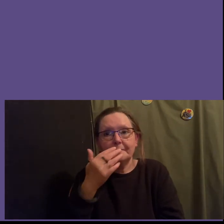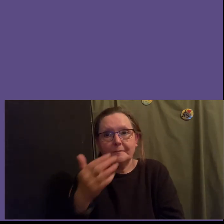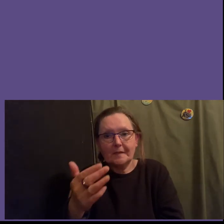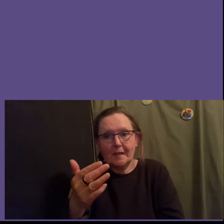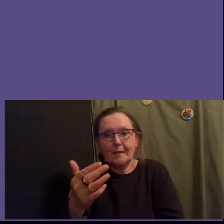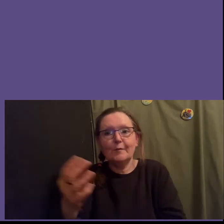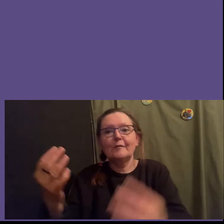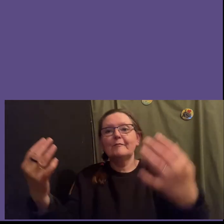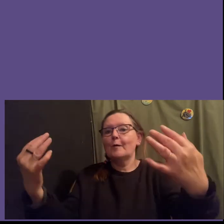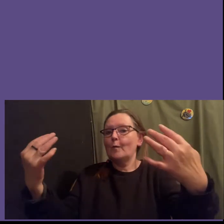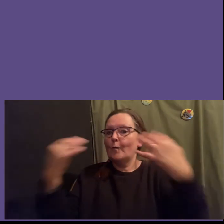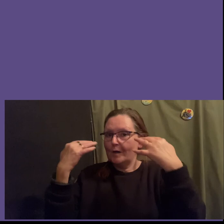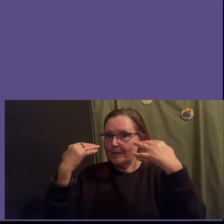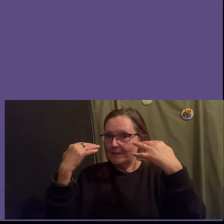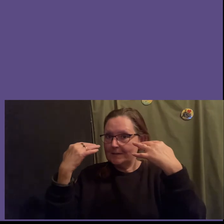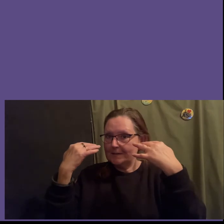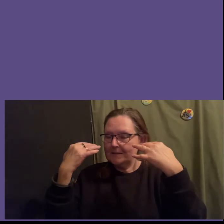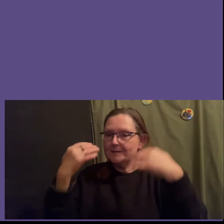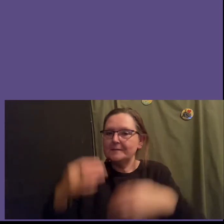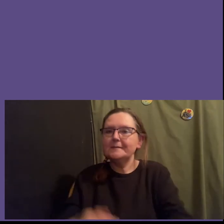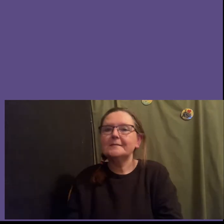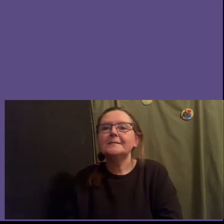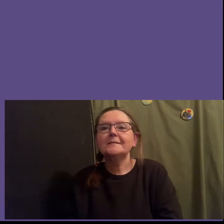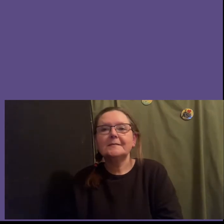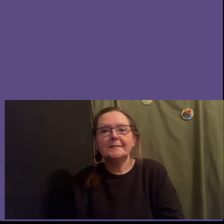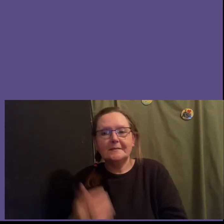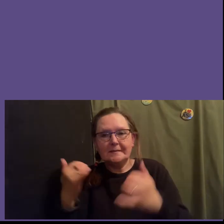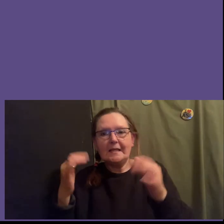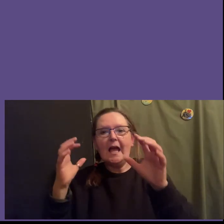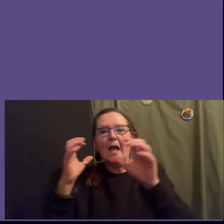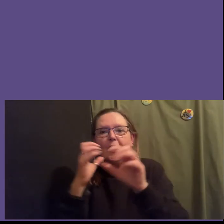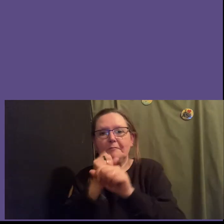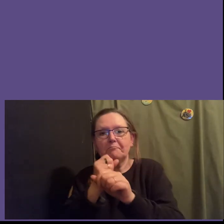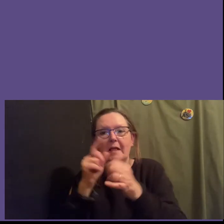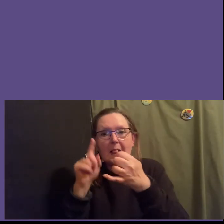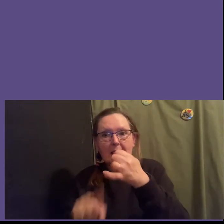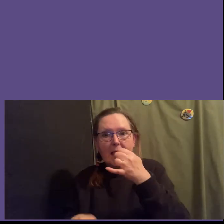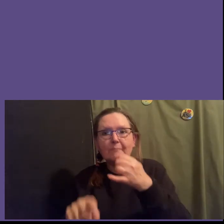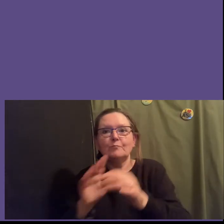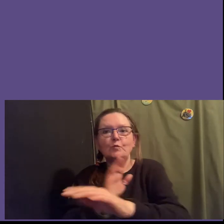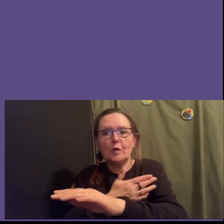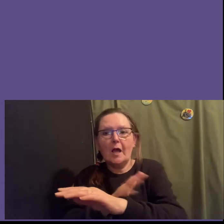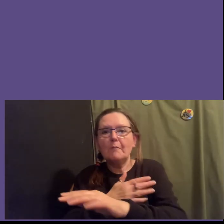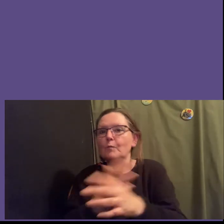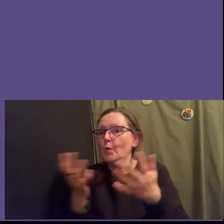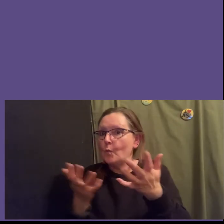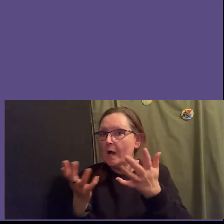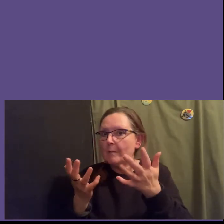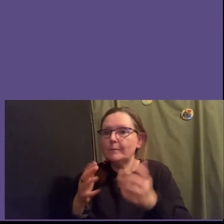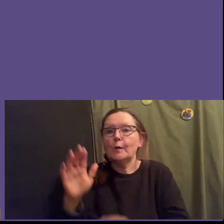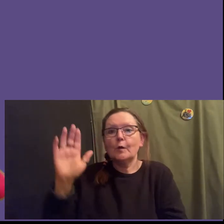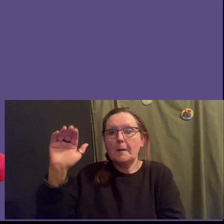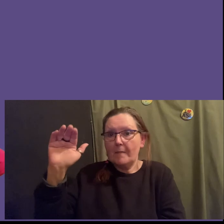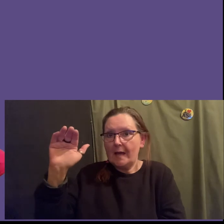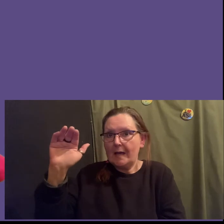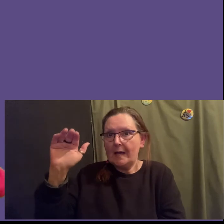And thank you all for coming. Now let's sing our goodbye song. Are you ready? We're going to say